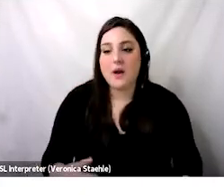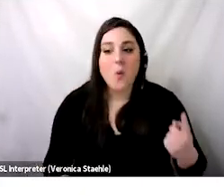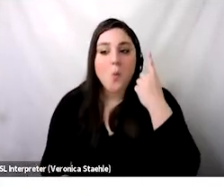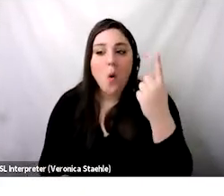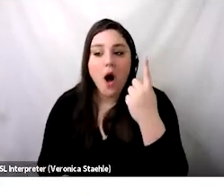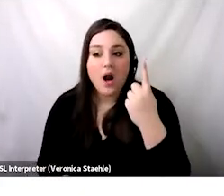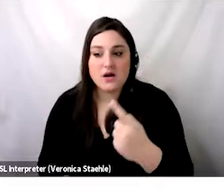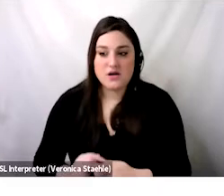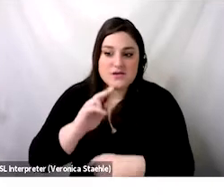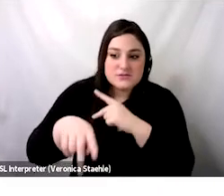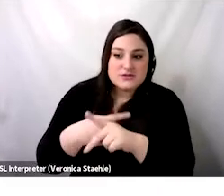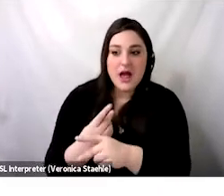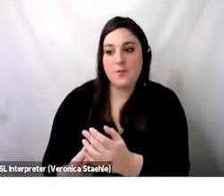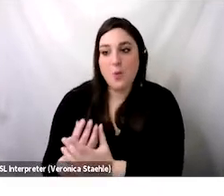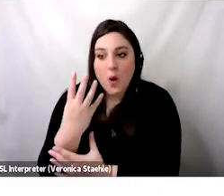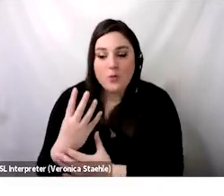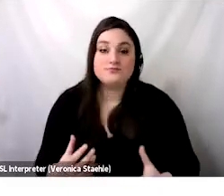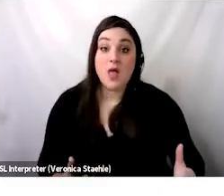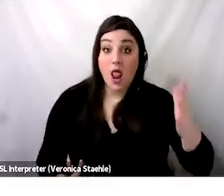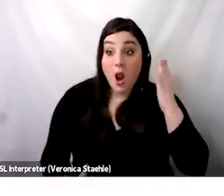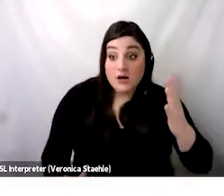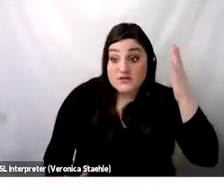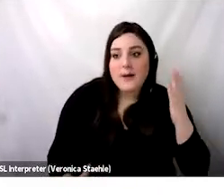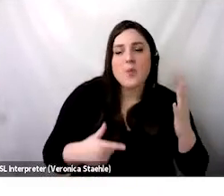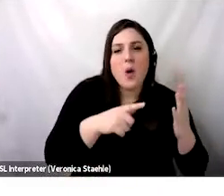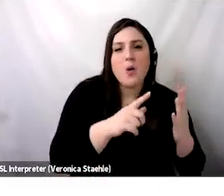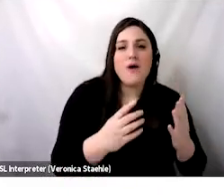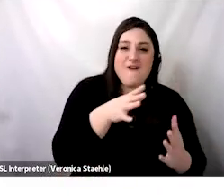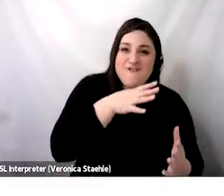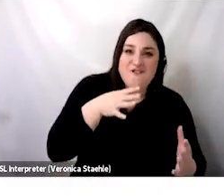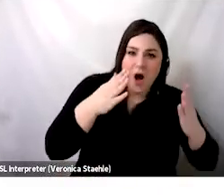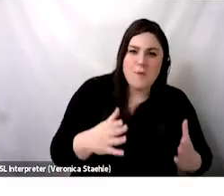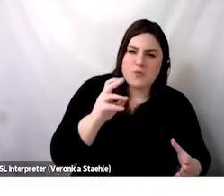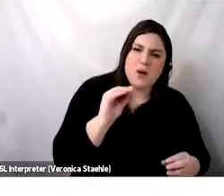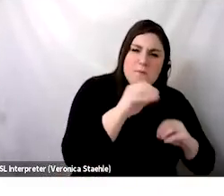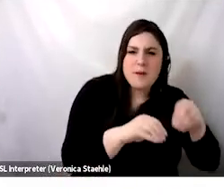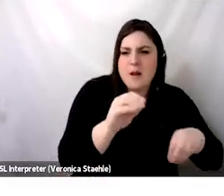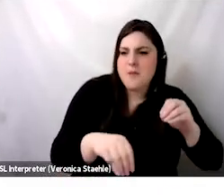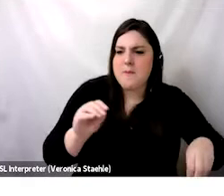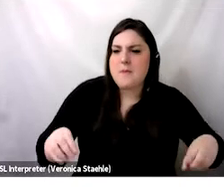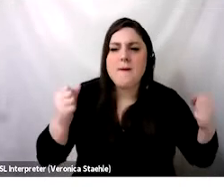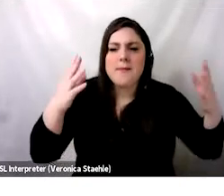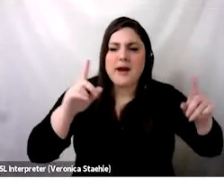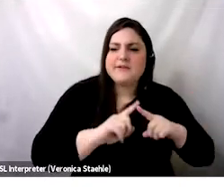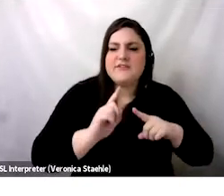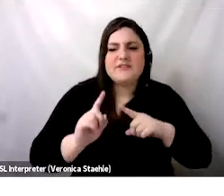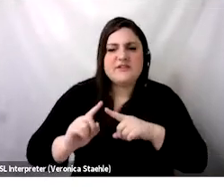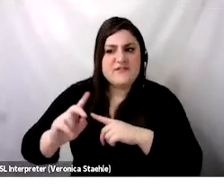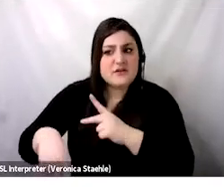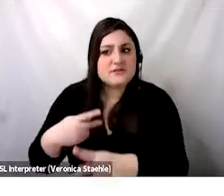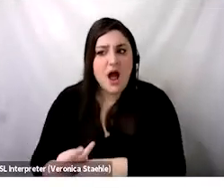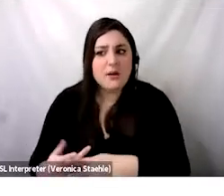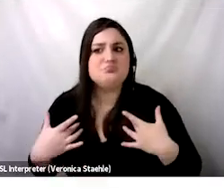of plants and flowers. However, because of this industrial economy, now farmers